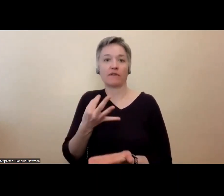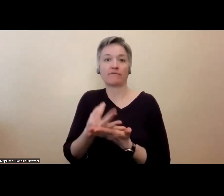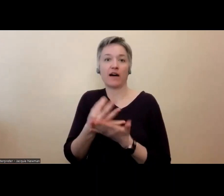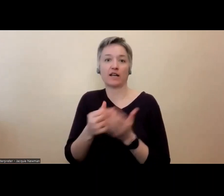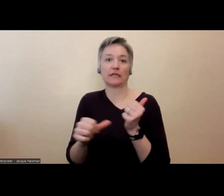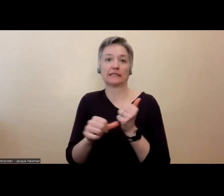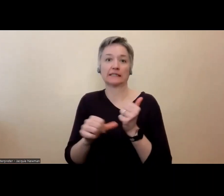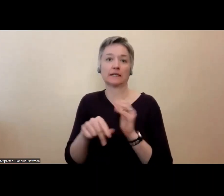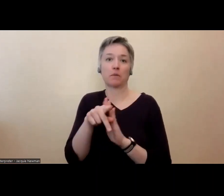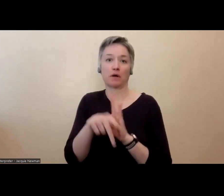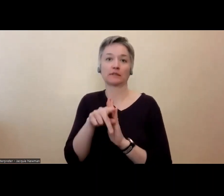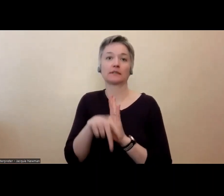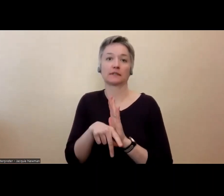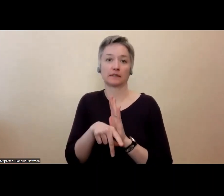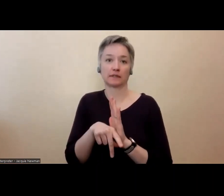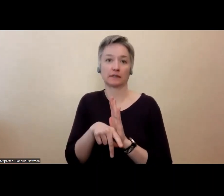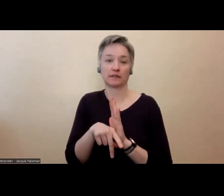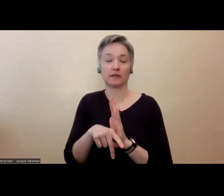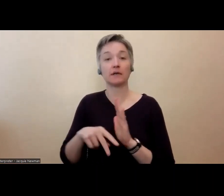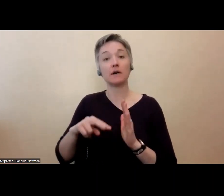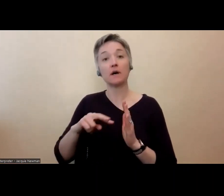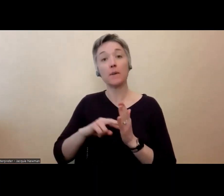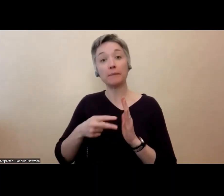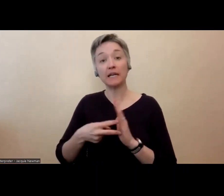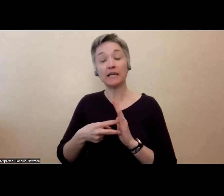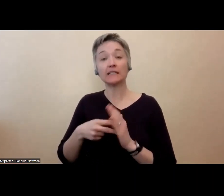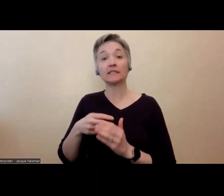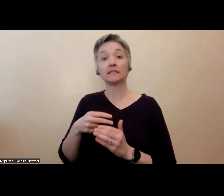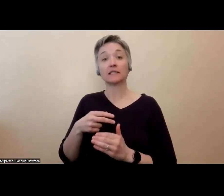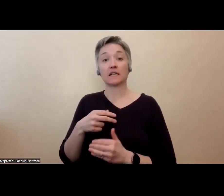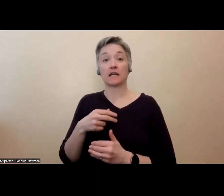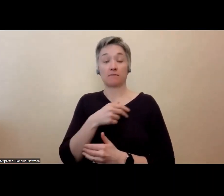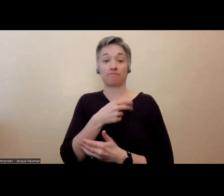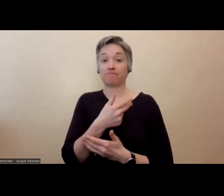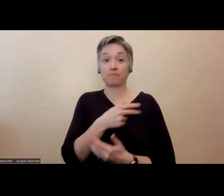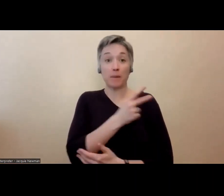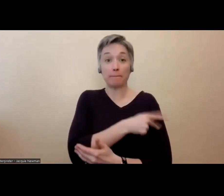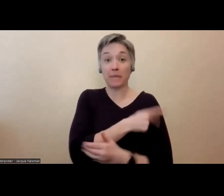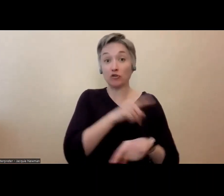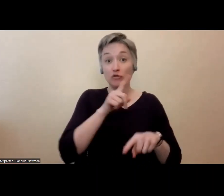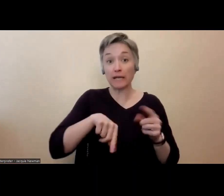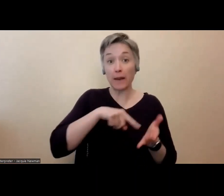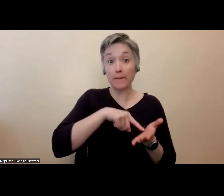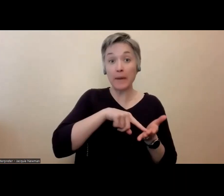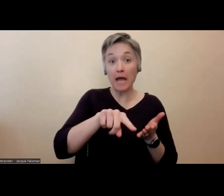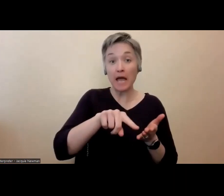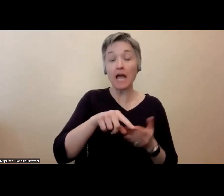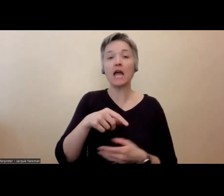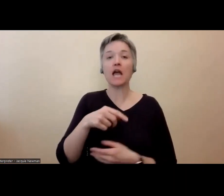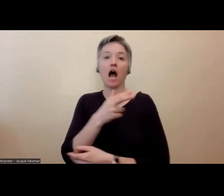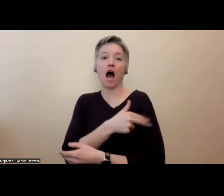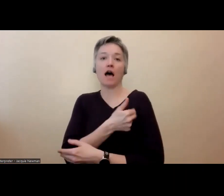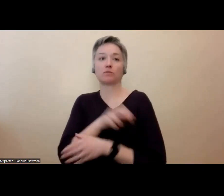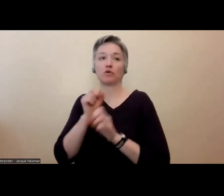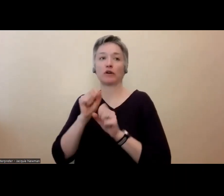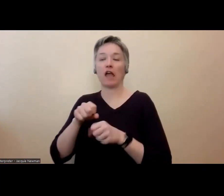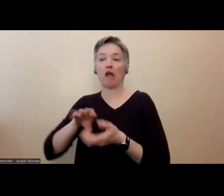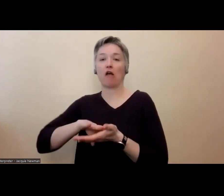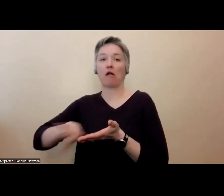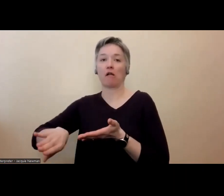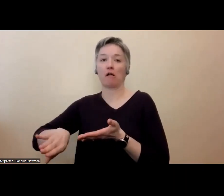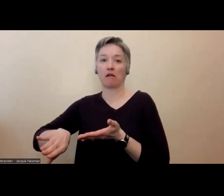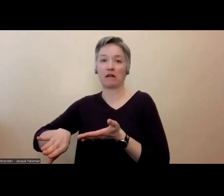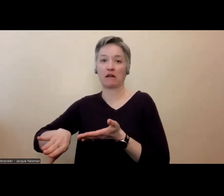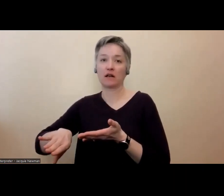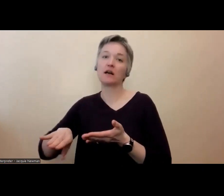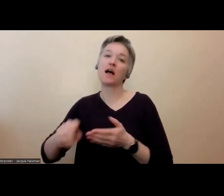policies. This provides for a write-off of certain expenses, and it's a sliding scale based on income.